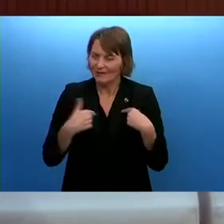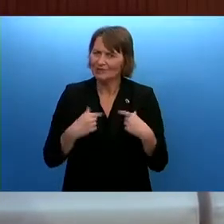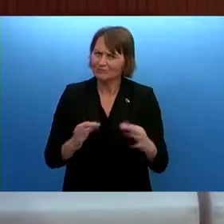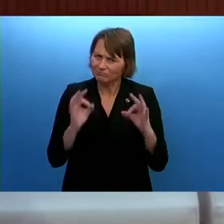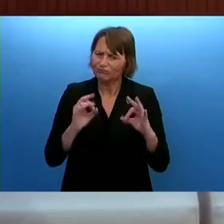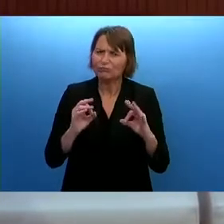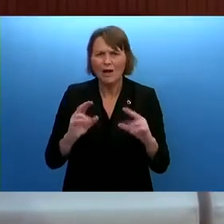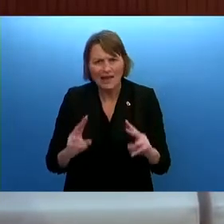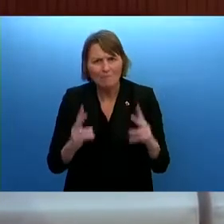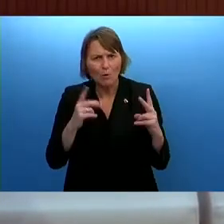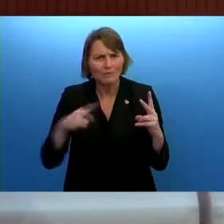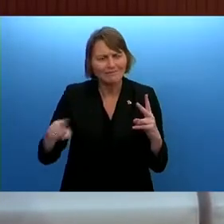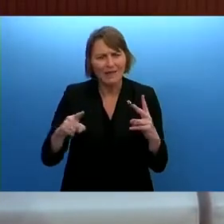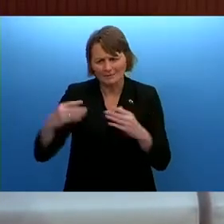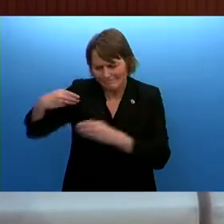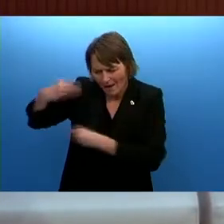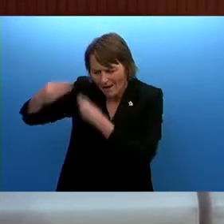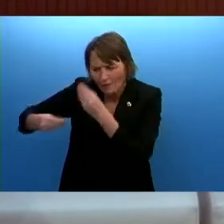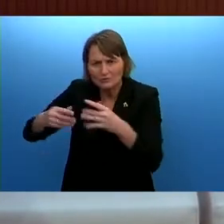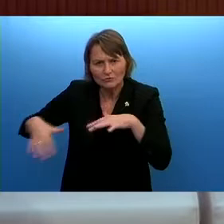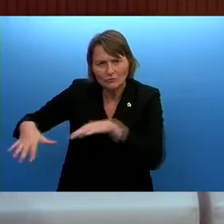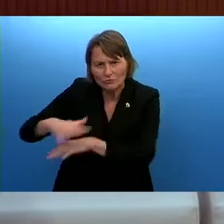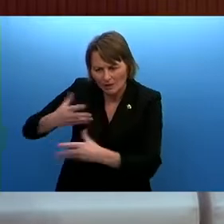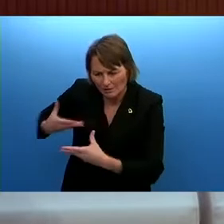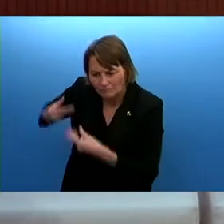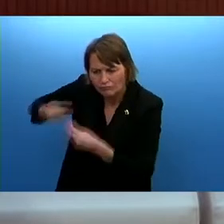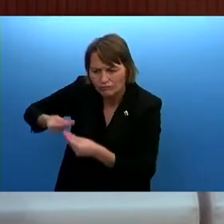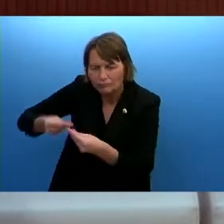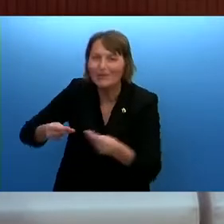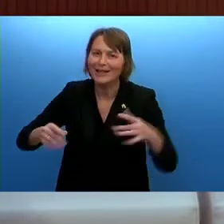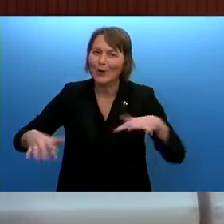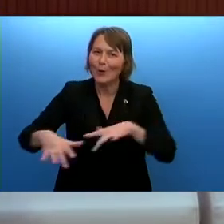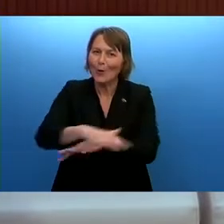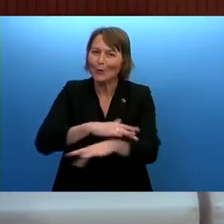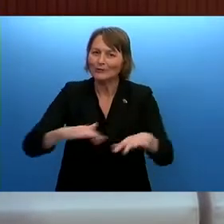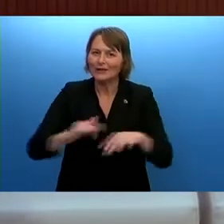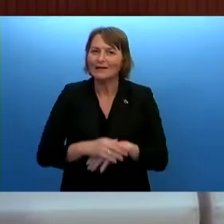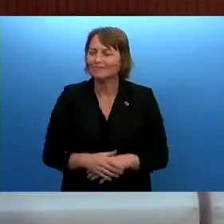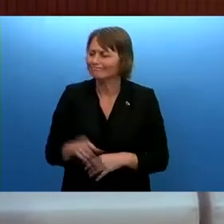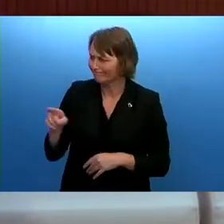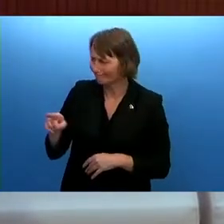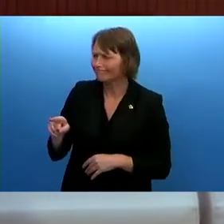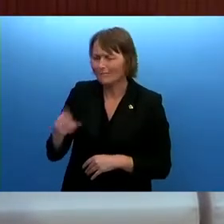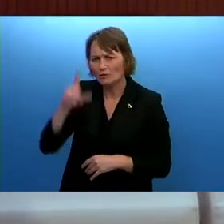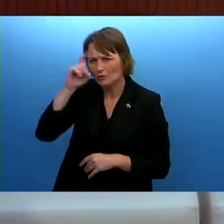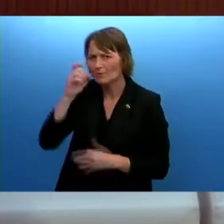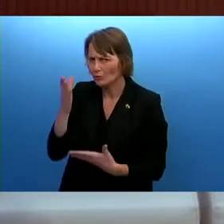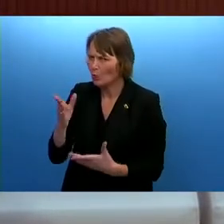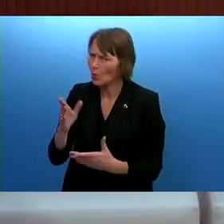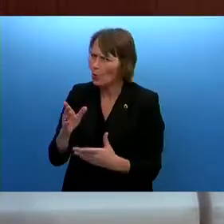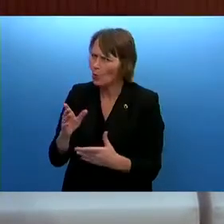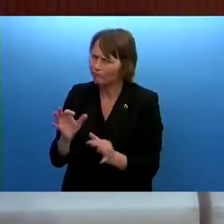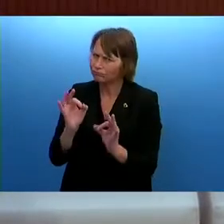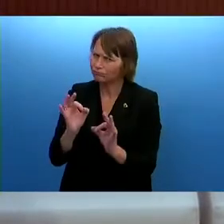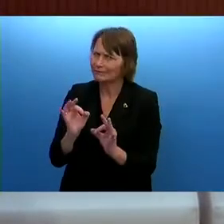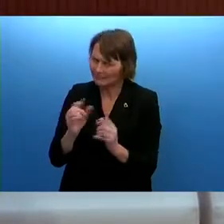cultural wealth and heritage of societies. I think Dr. Murray has made that point incredibly effectively, but I want to